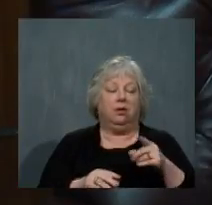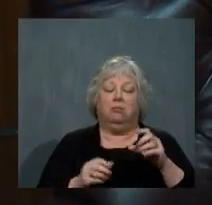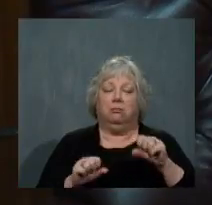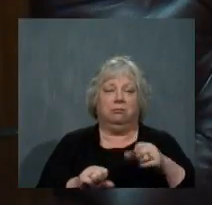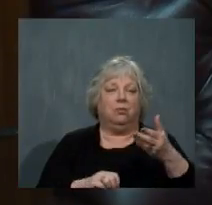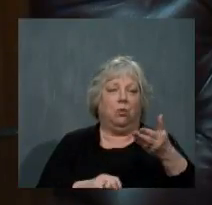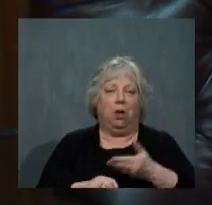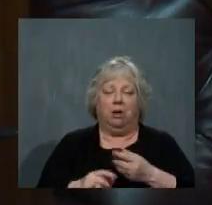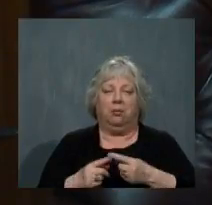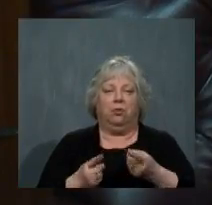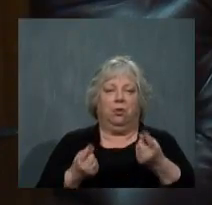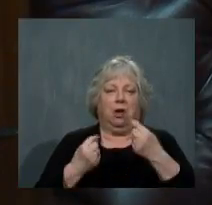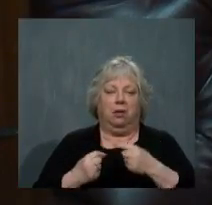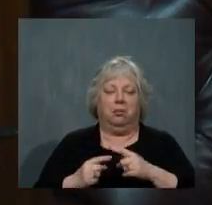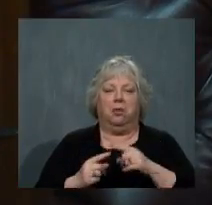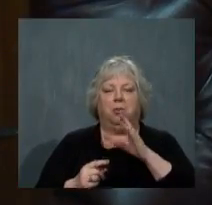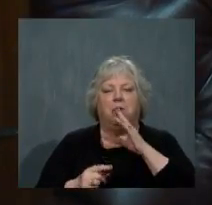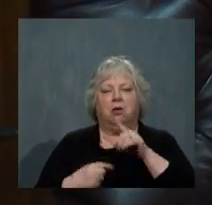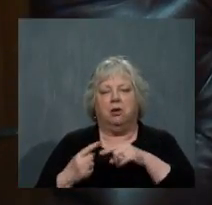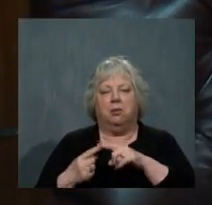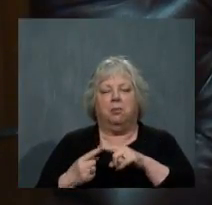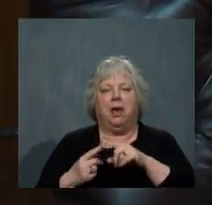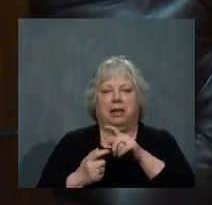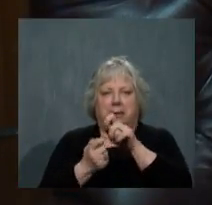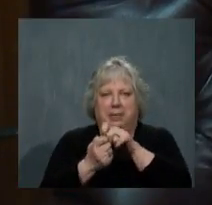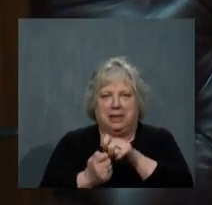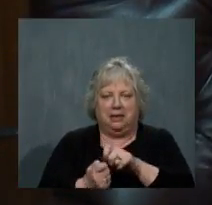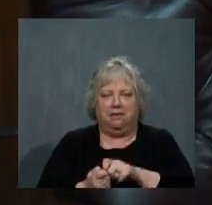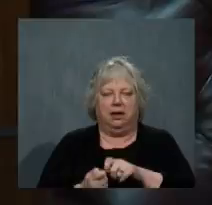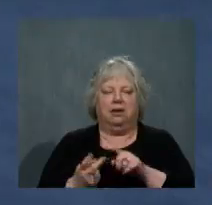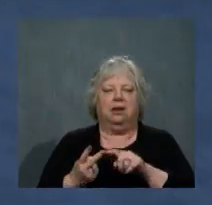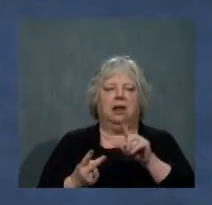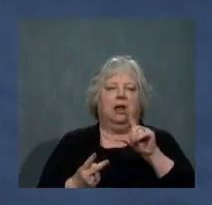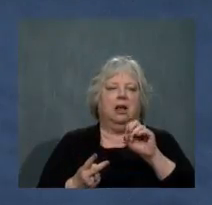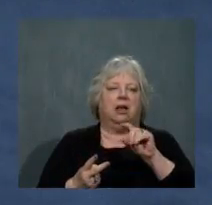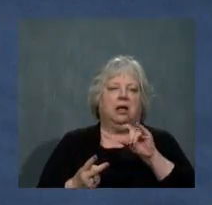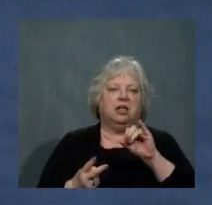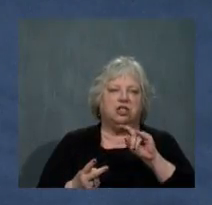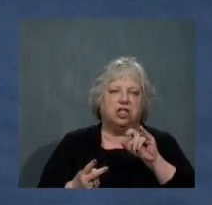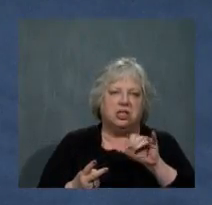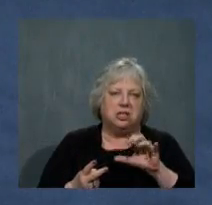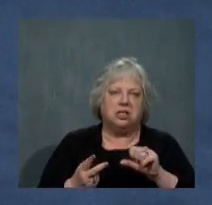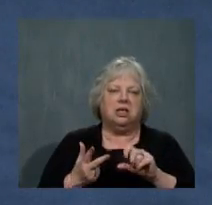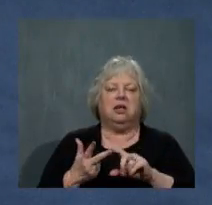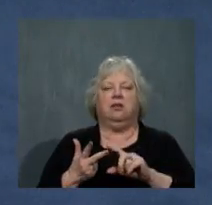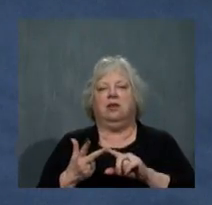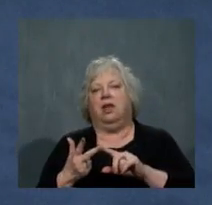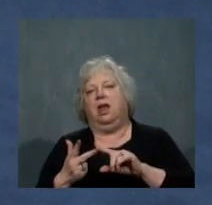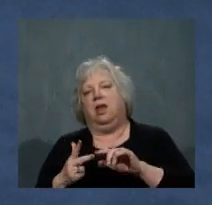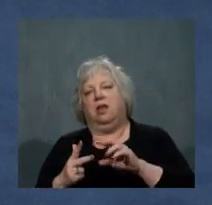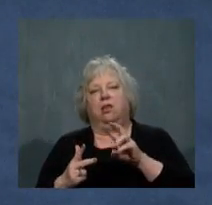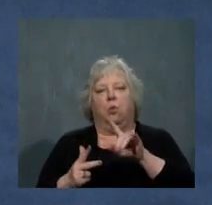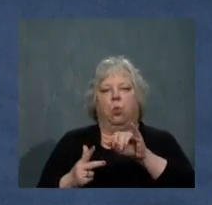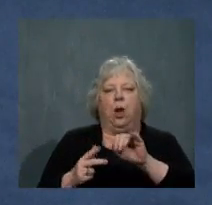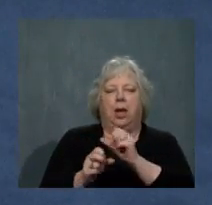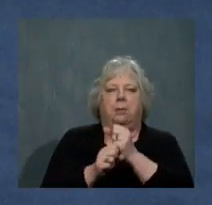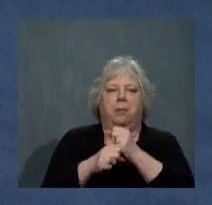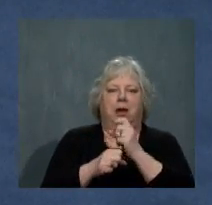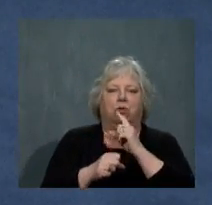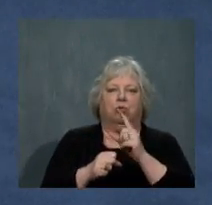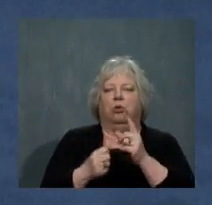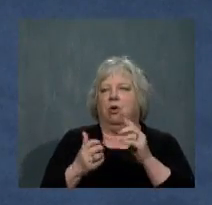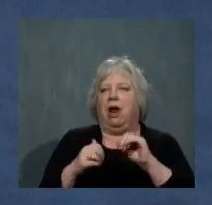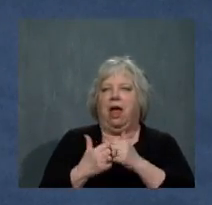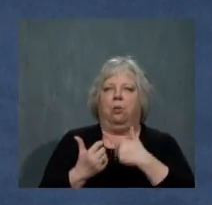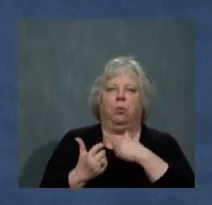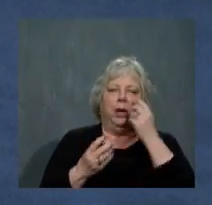But we're going to be talking about specifics, logistics, how to make sure that we communicate effectively with